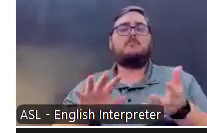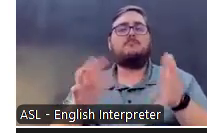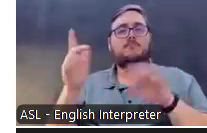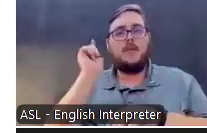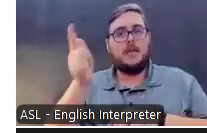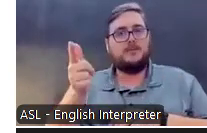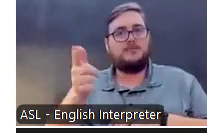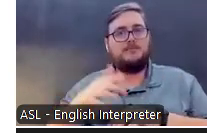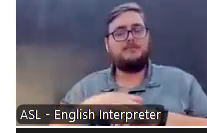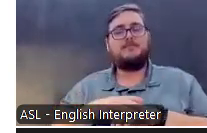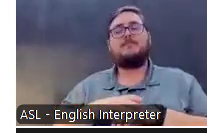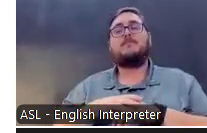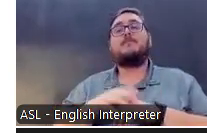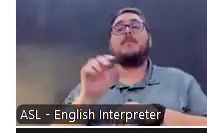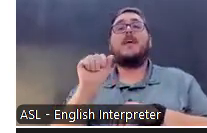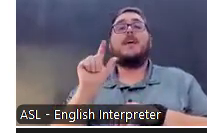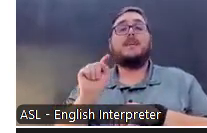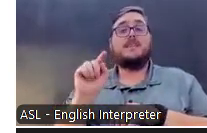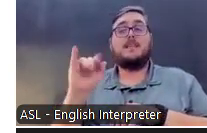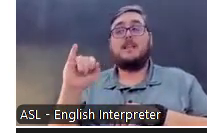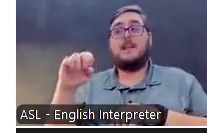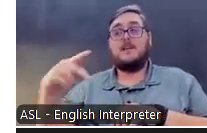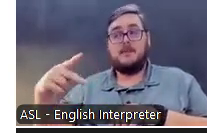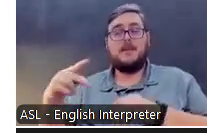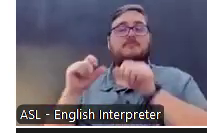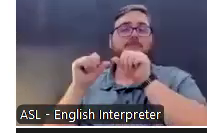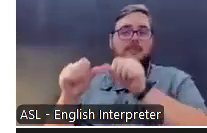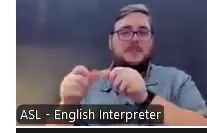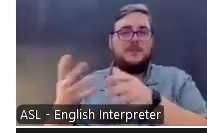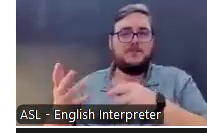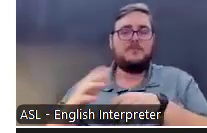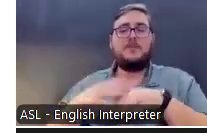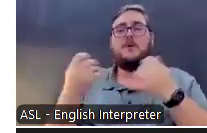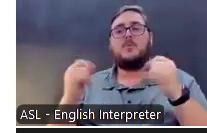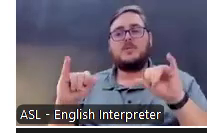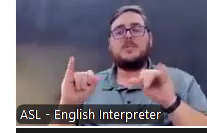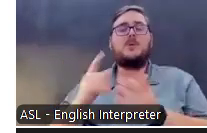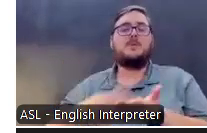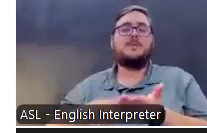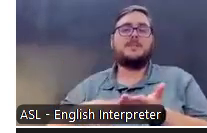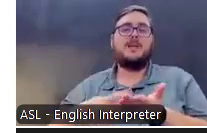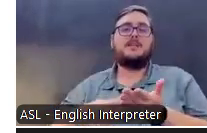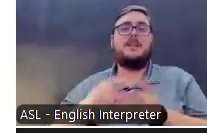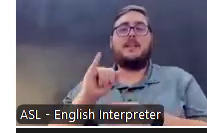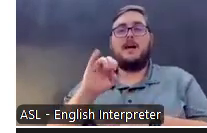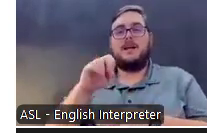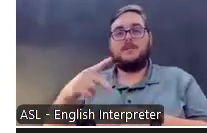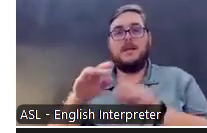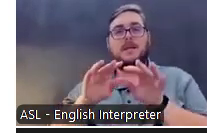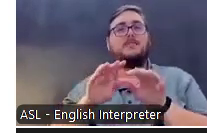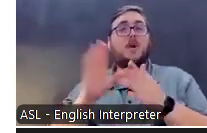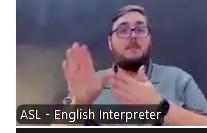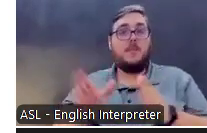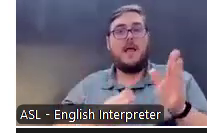AT and the IEP. We are continuing to talk about the IEP document in this slide. Assistive technology may